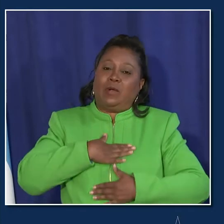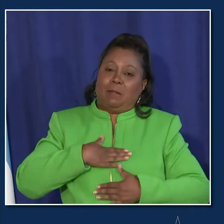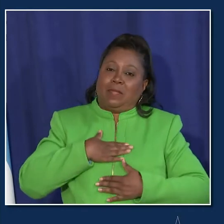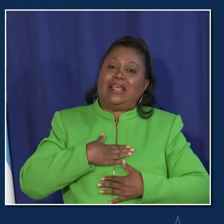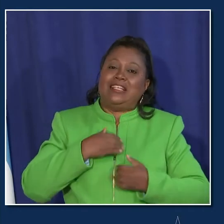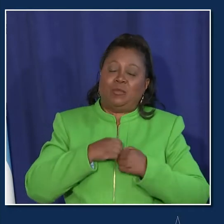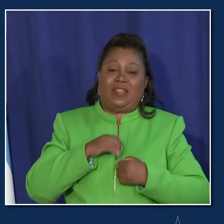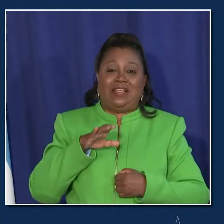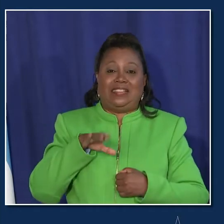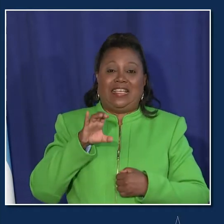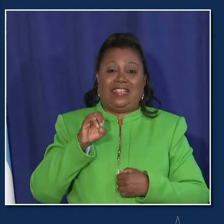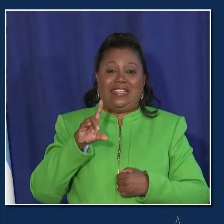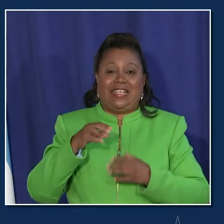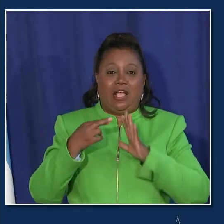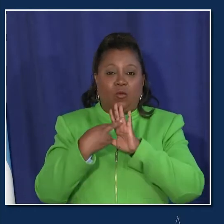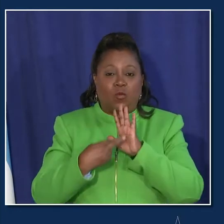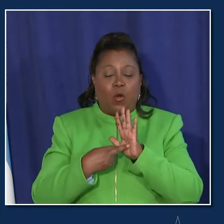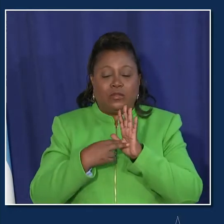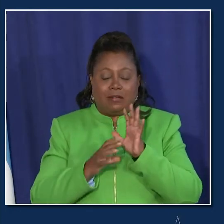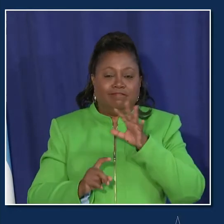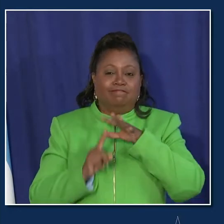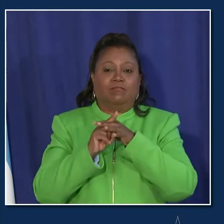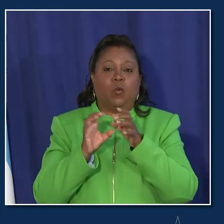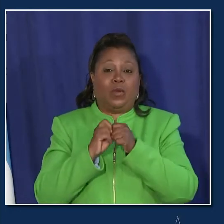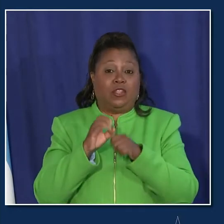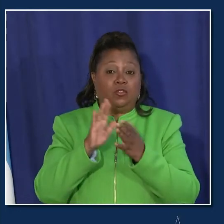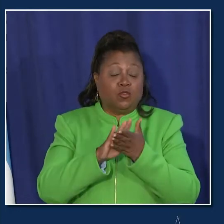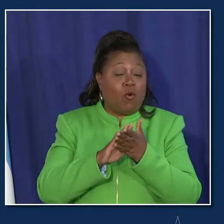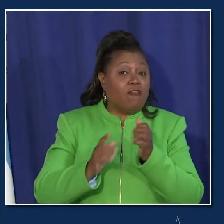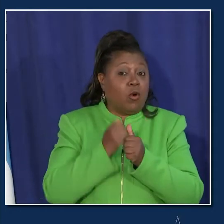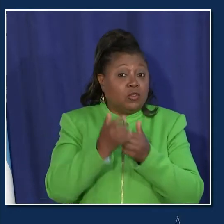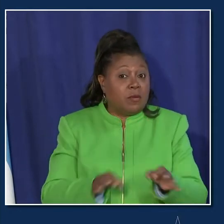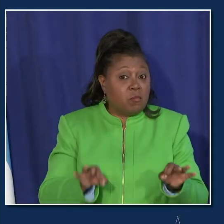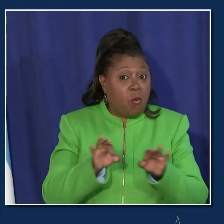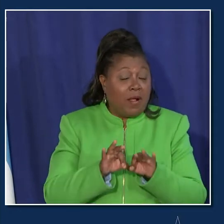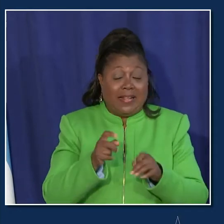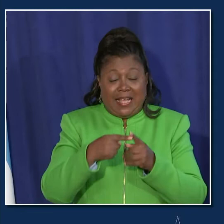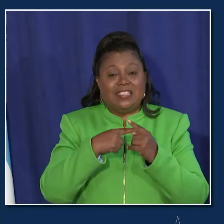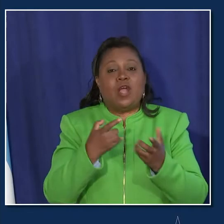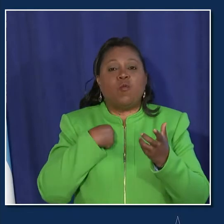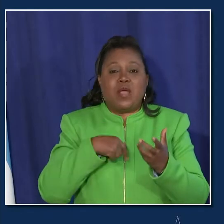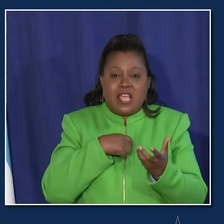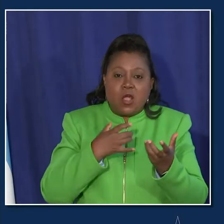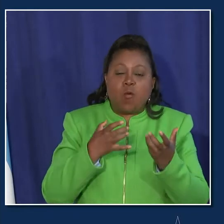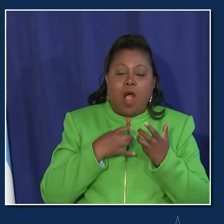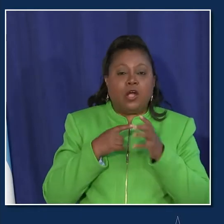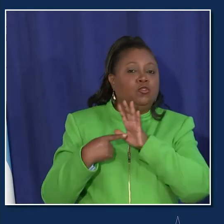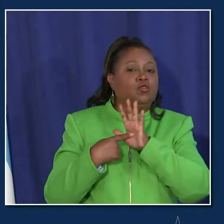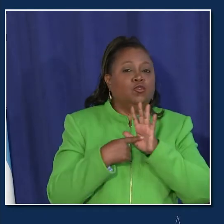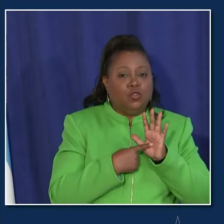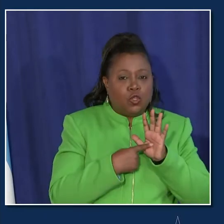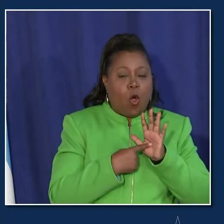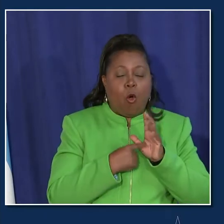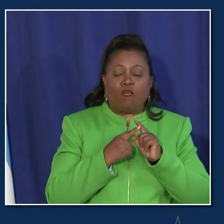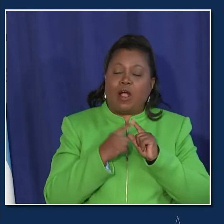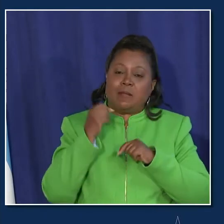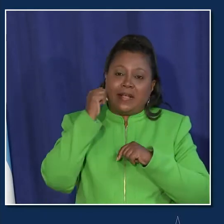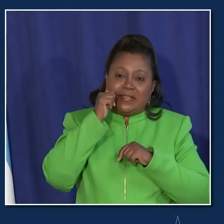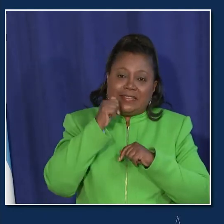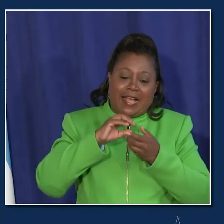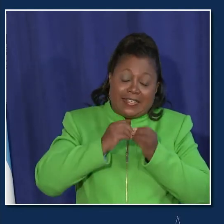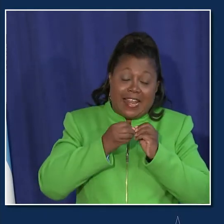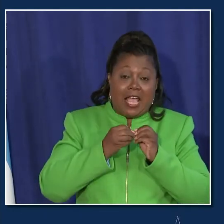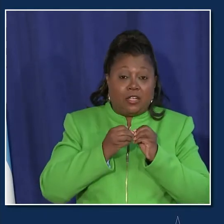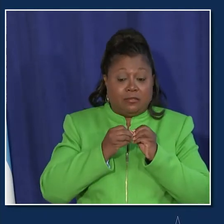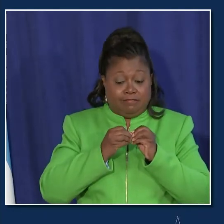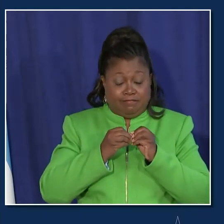with the CDC guidance that came out around schools. First and foremost, they said, we want to show, from a data-driven